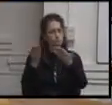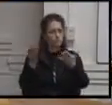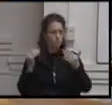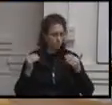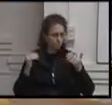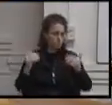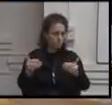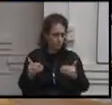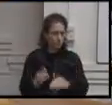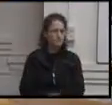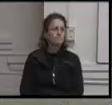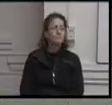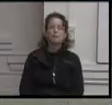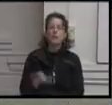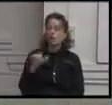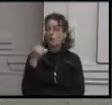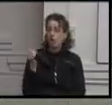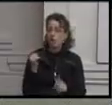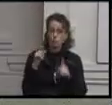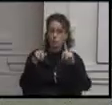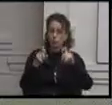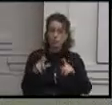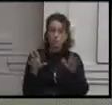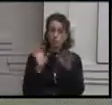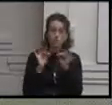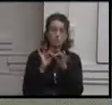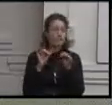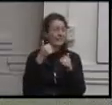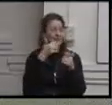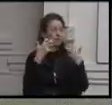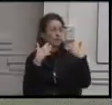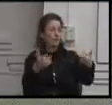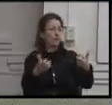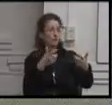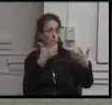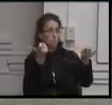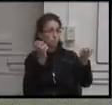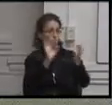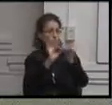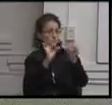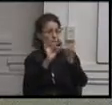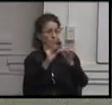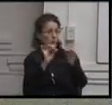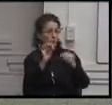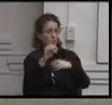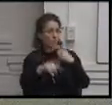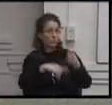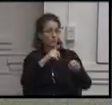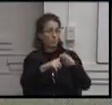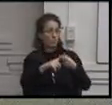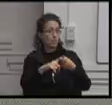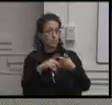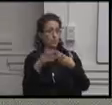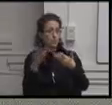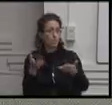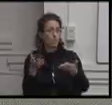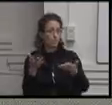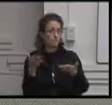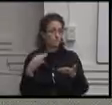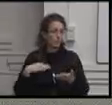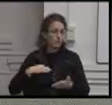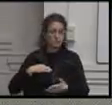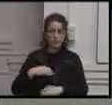else from the board have any questions or comments? Is there anybody who's in attendance who has any questions or comments about this application